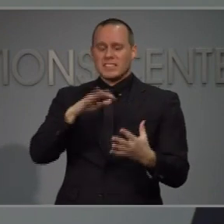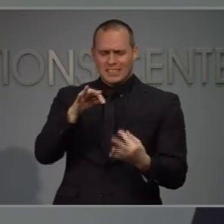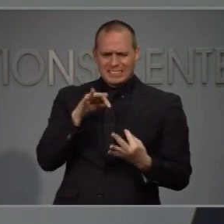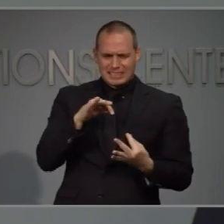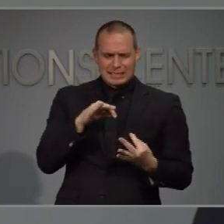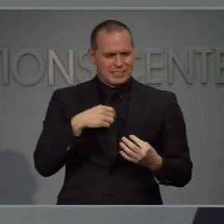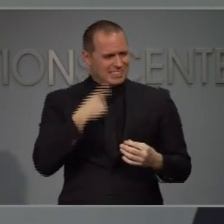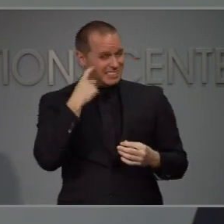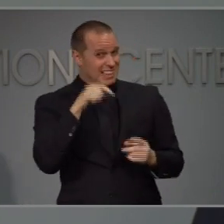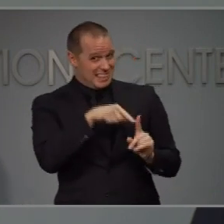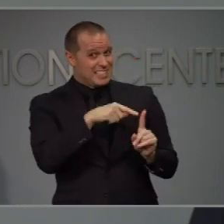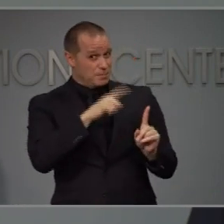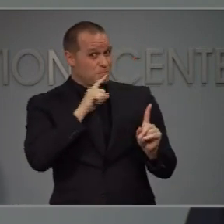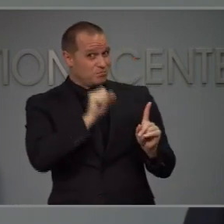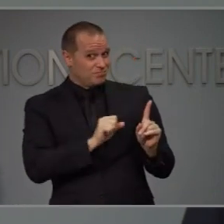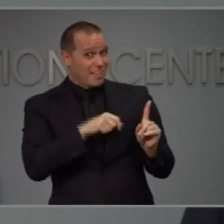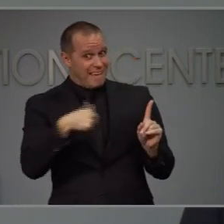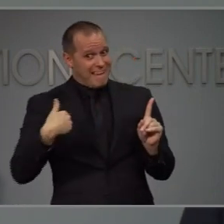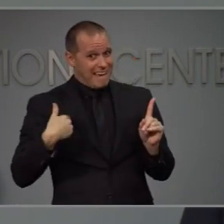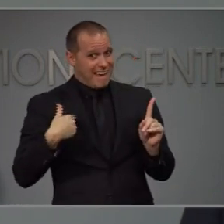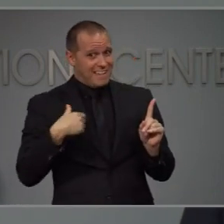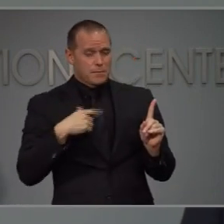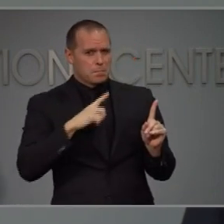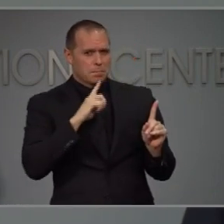them you have COVID-19. Please stay